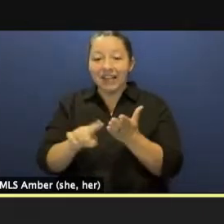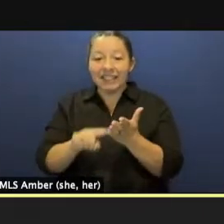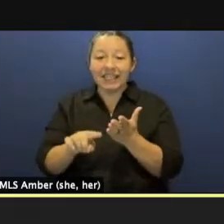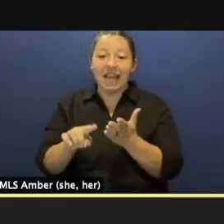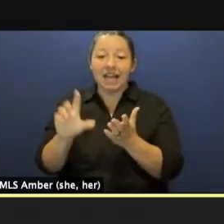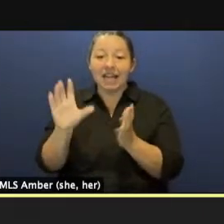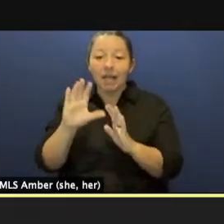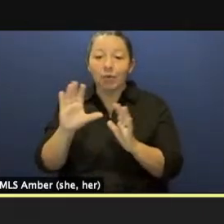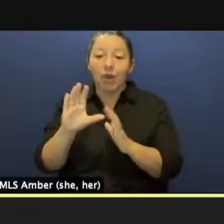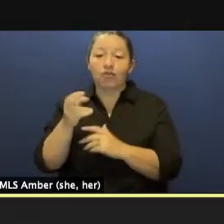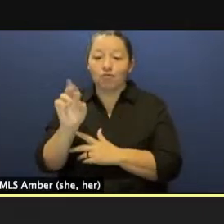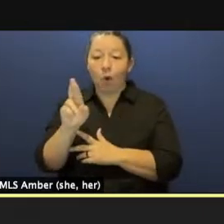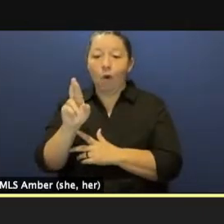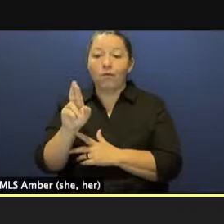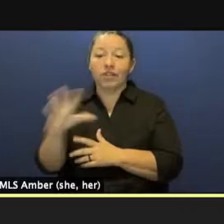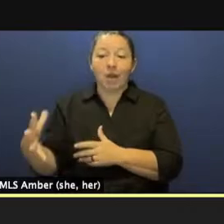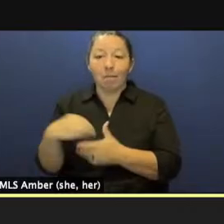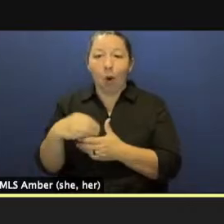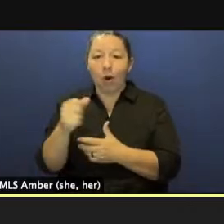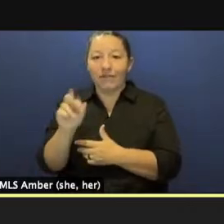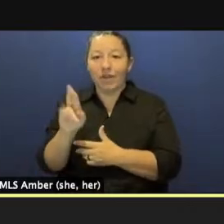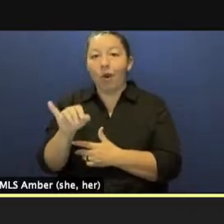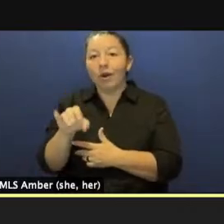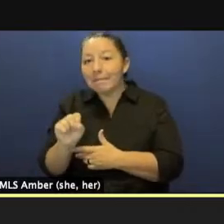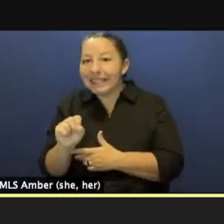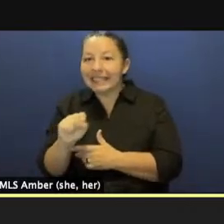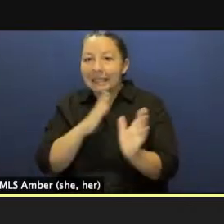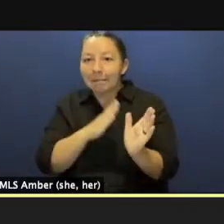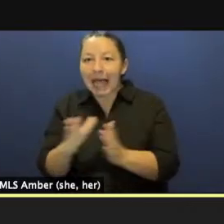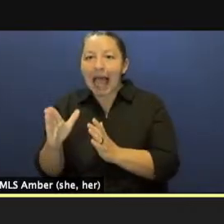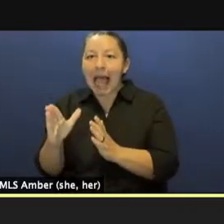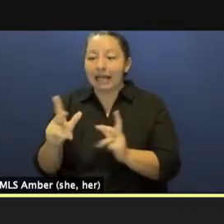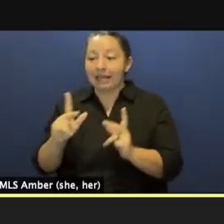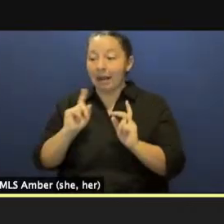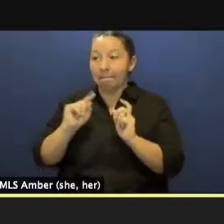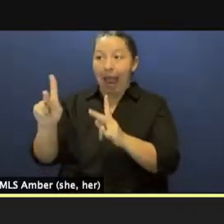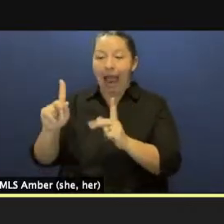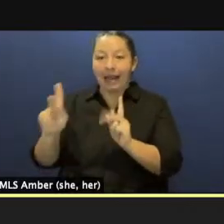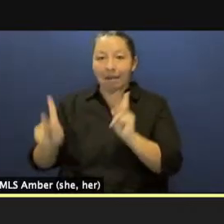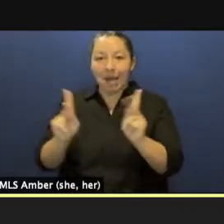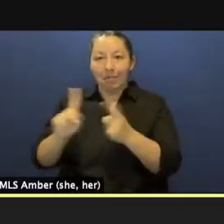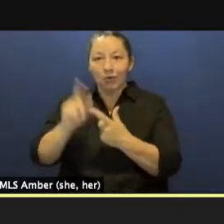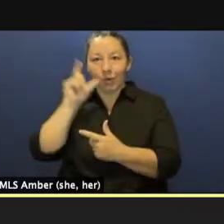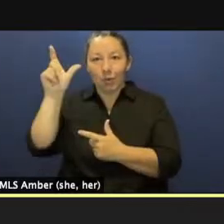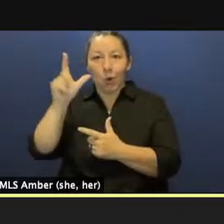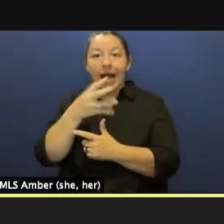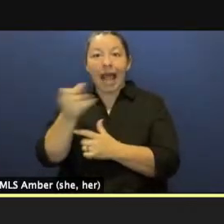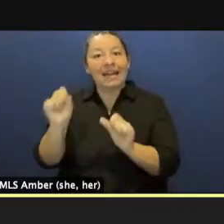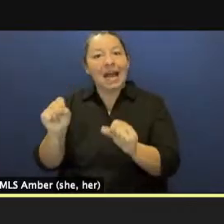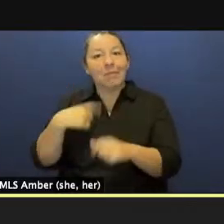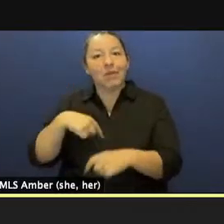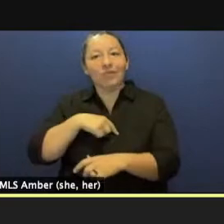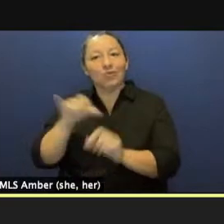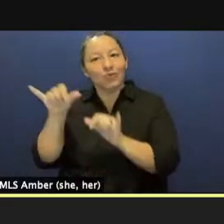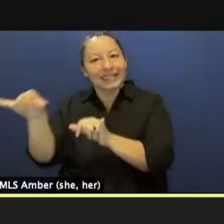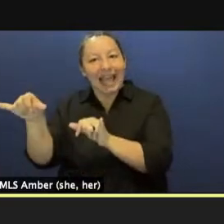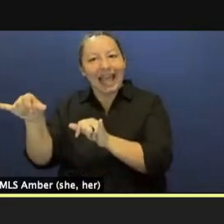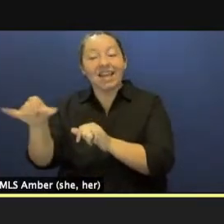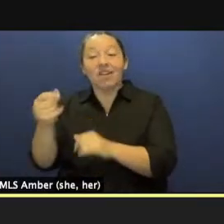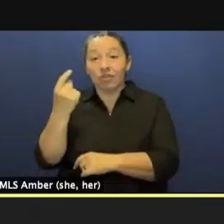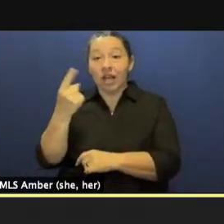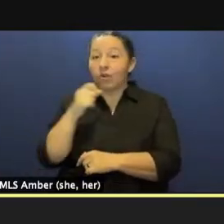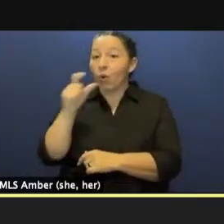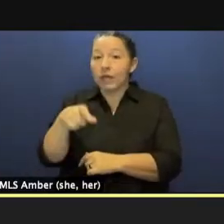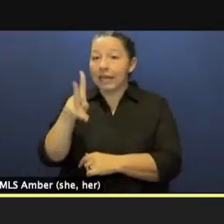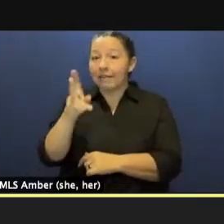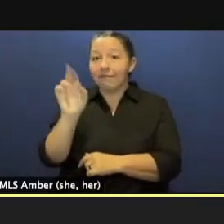Artemis plan to return humans to the moon and to enable them to stay. Of course, you don't need Viper to be able to get humans successfully to the